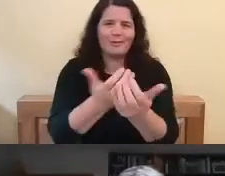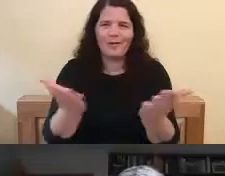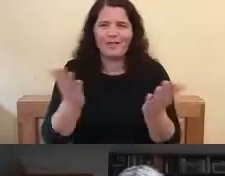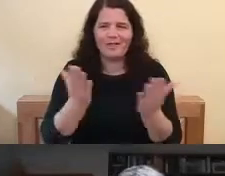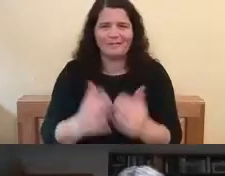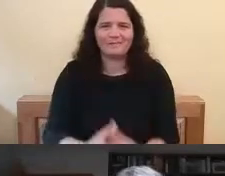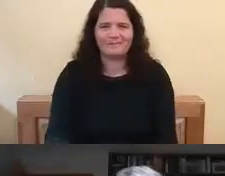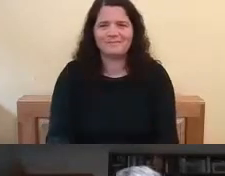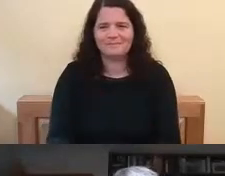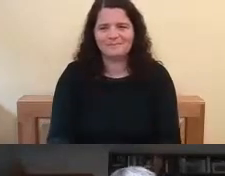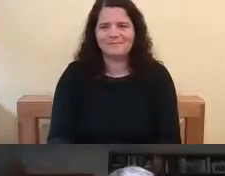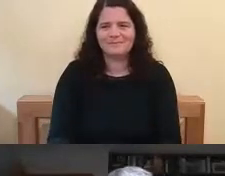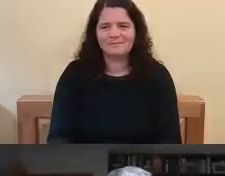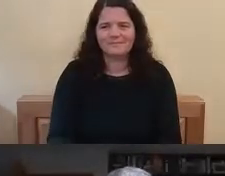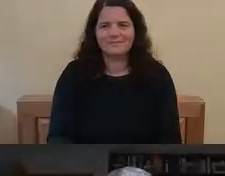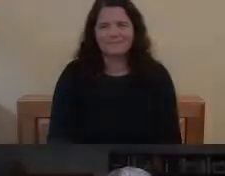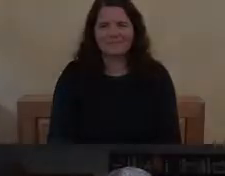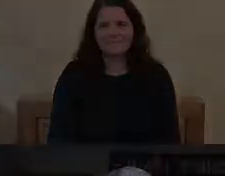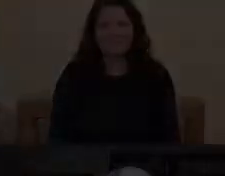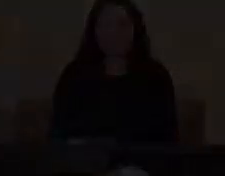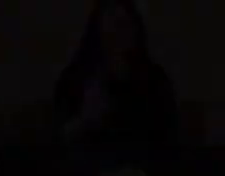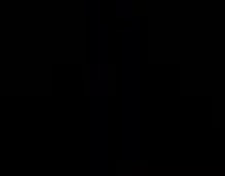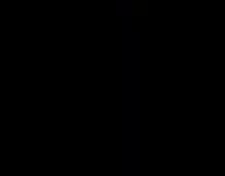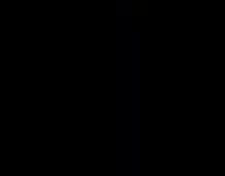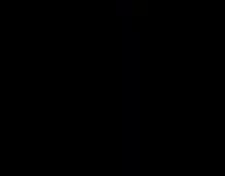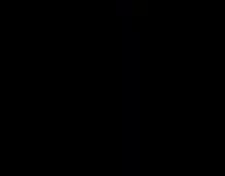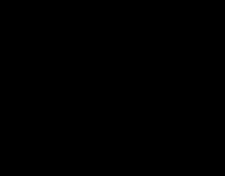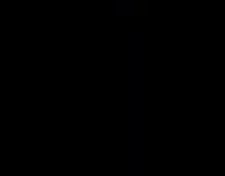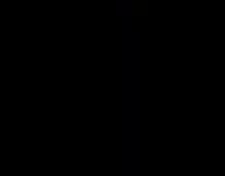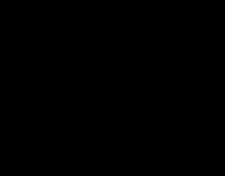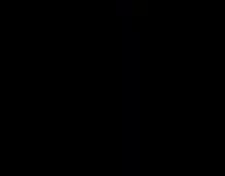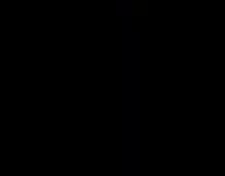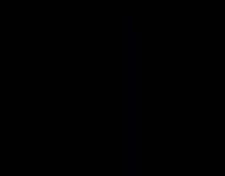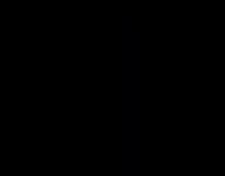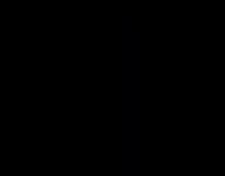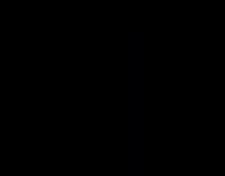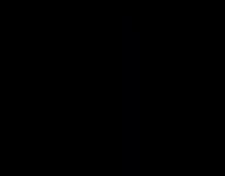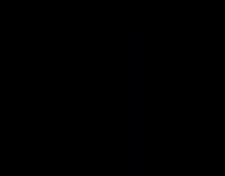wow you you